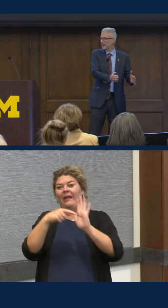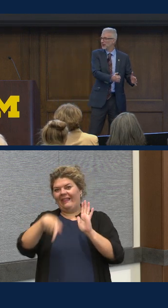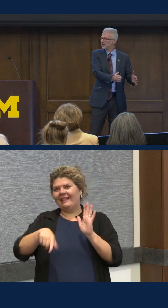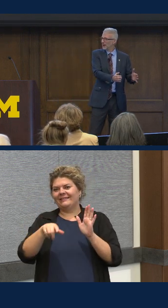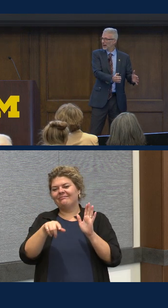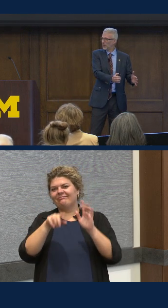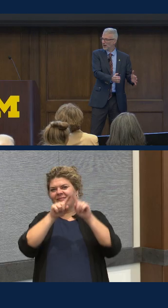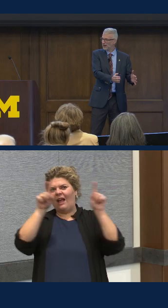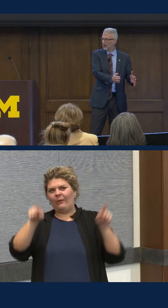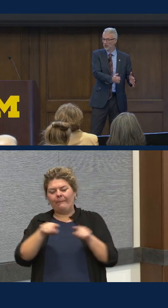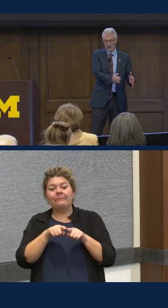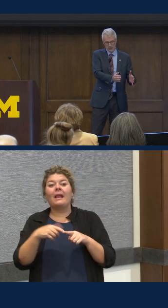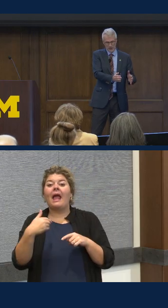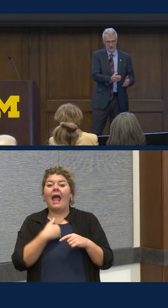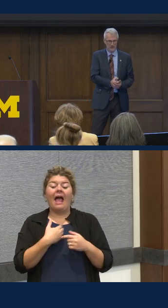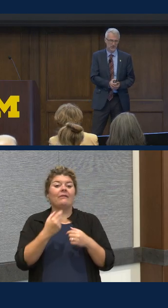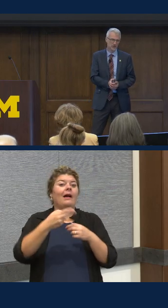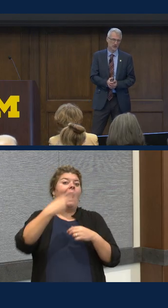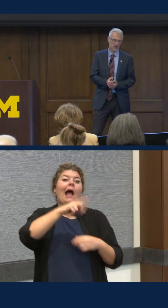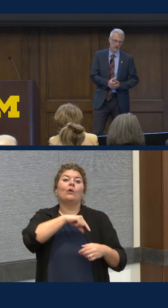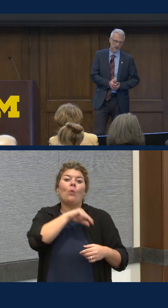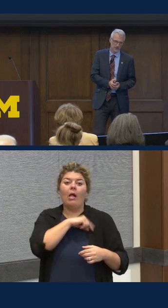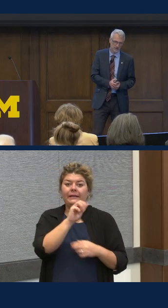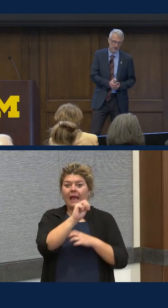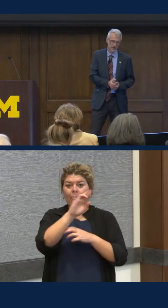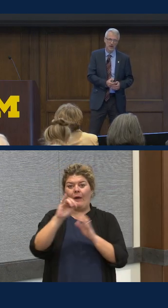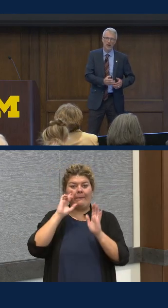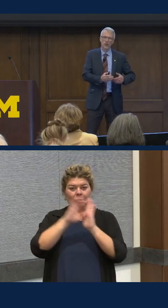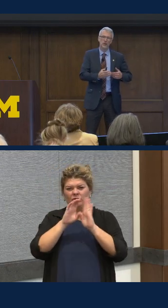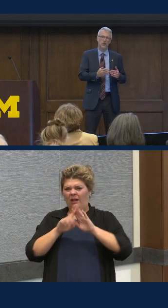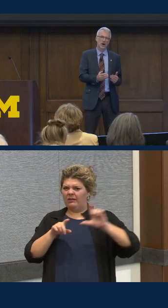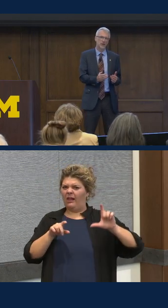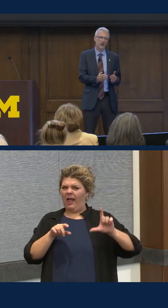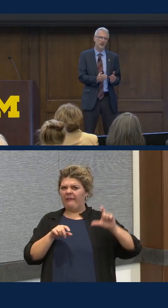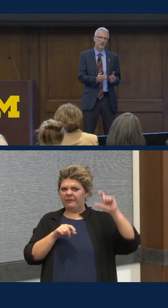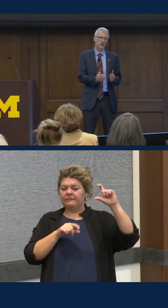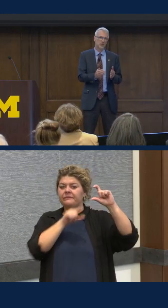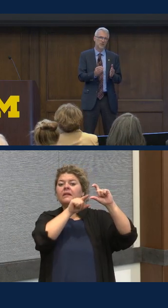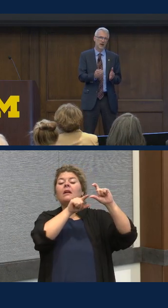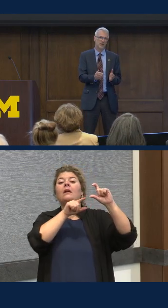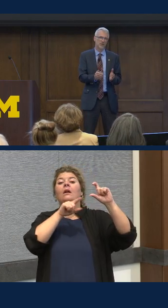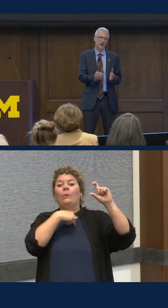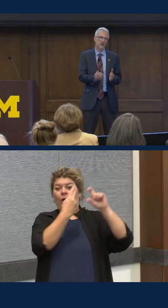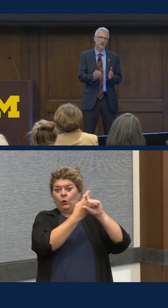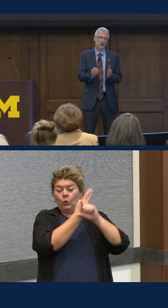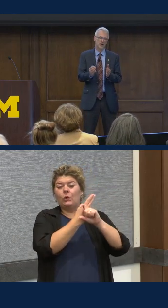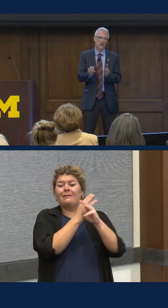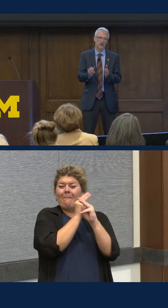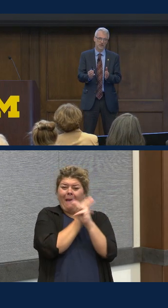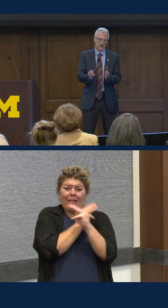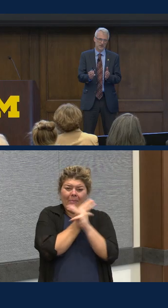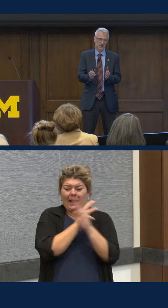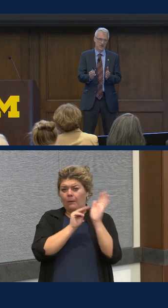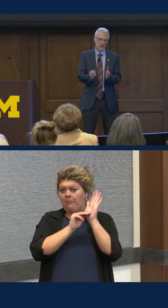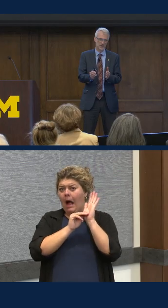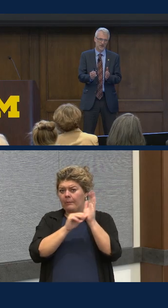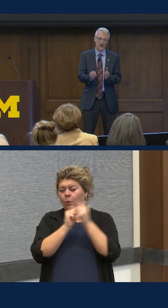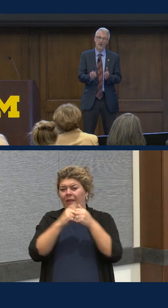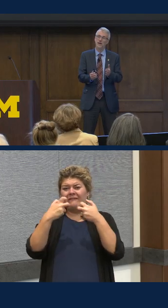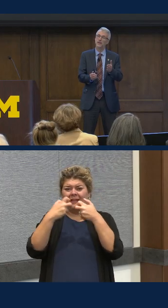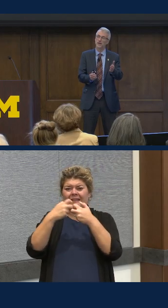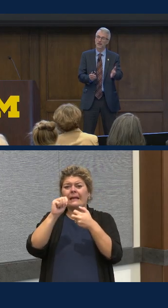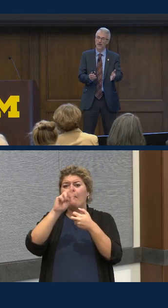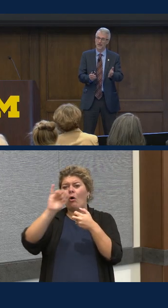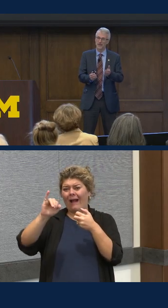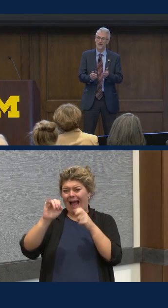is take a bunch of high-quality MRI images, shown in the upper left there. We propagate them through a mathematical model for the physics of the MRI